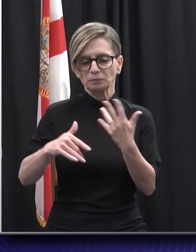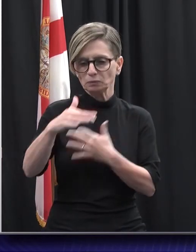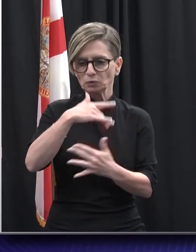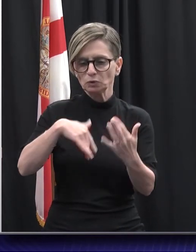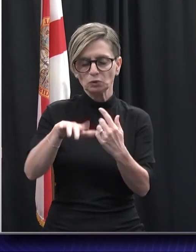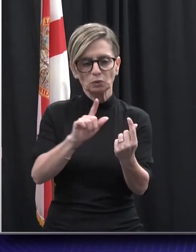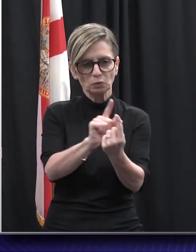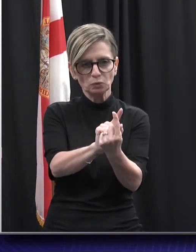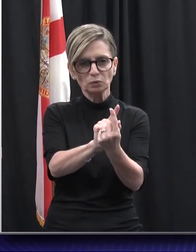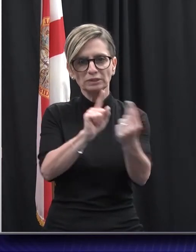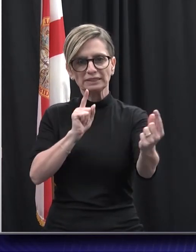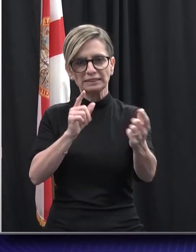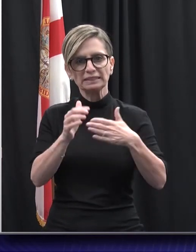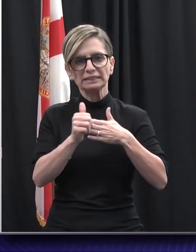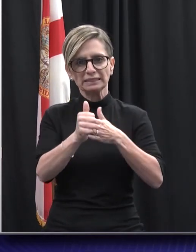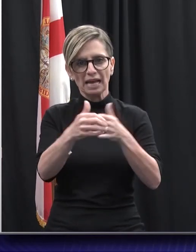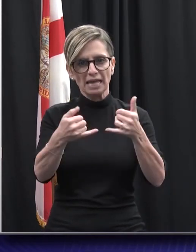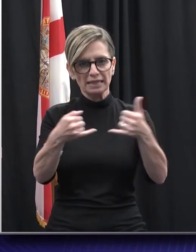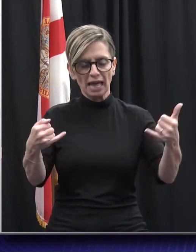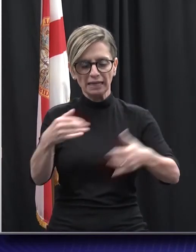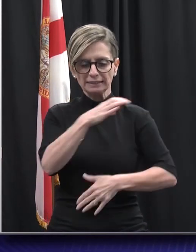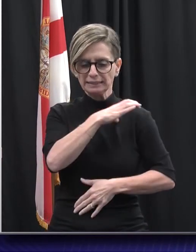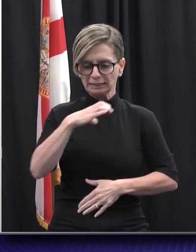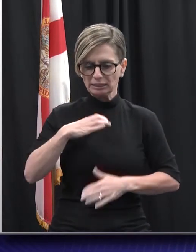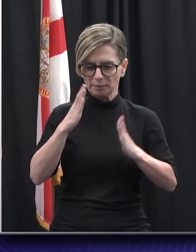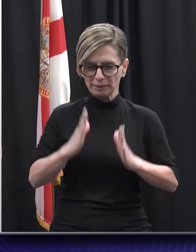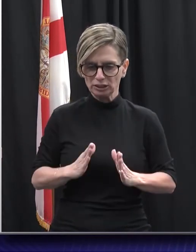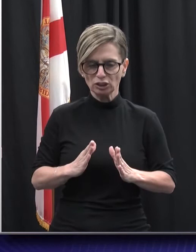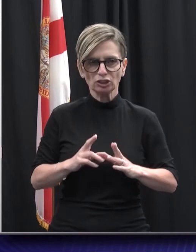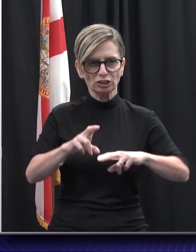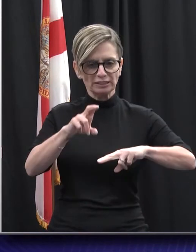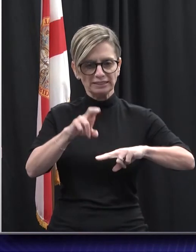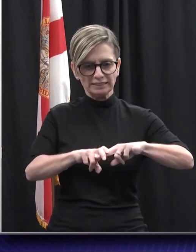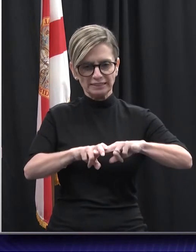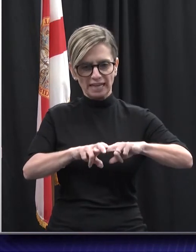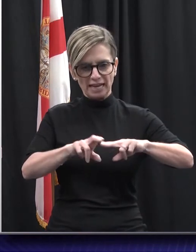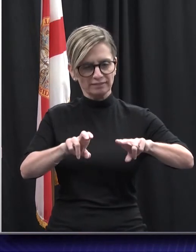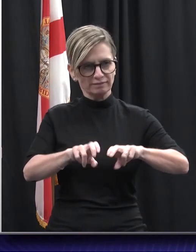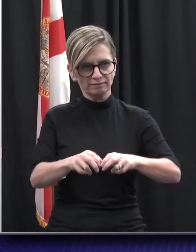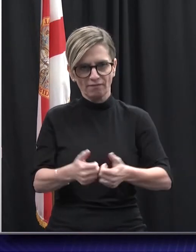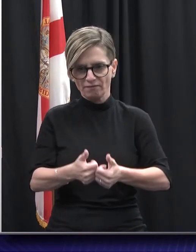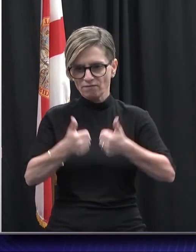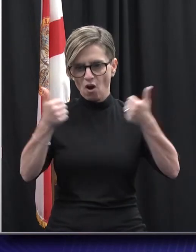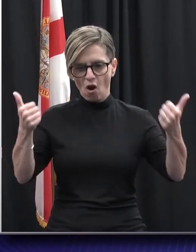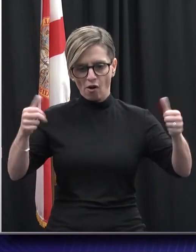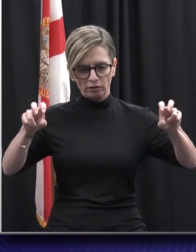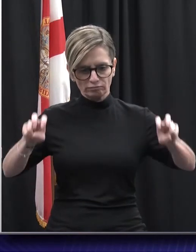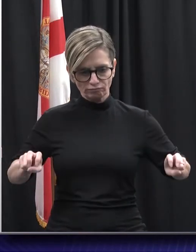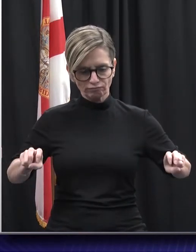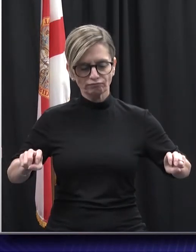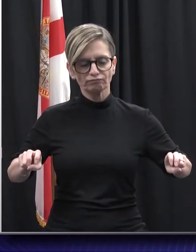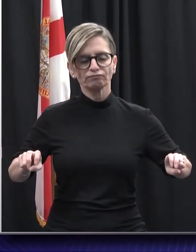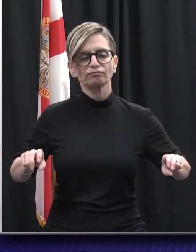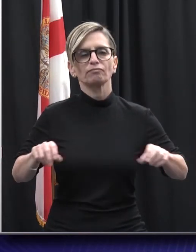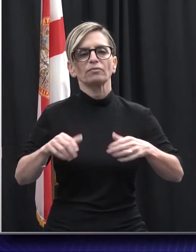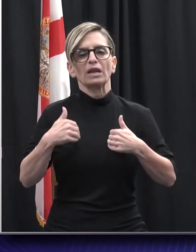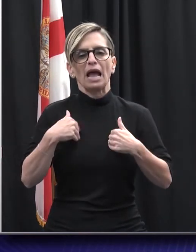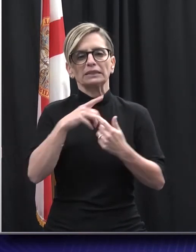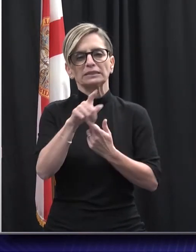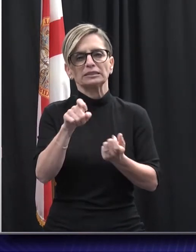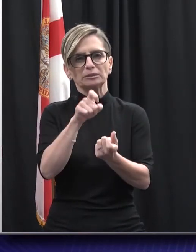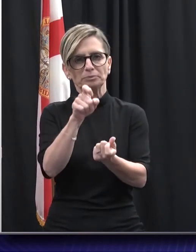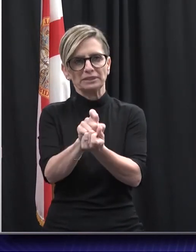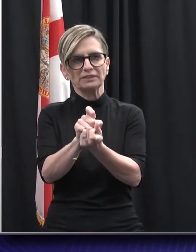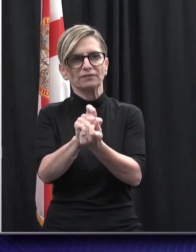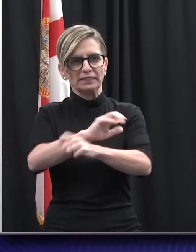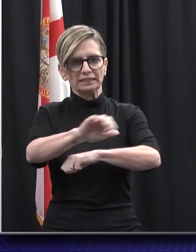guidelines. Our commissioners sat far apart. We had chairs roped off where you could sit and you could not sit. And we will be having